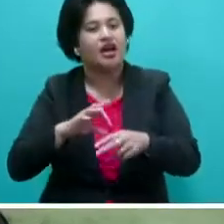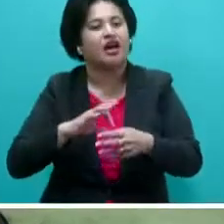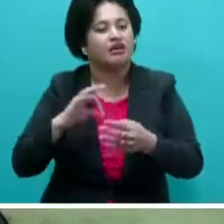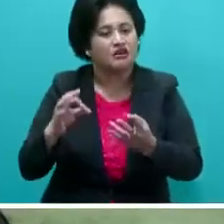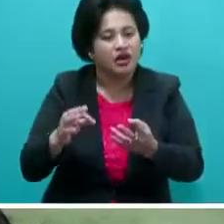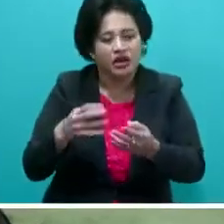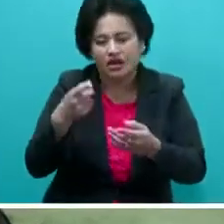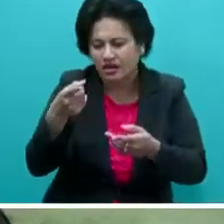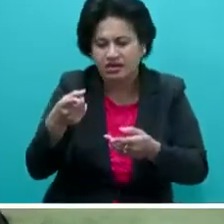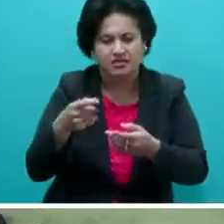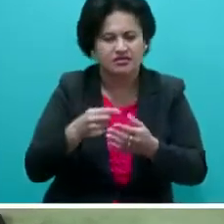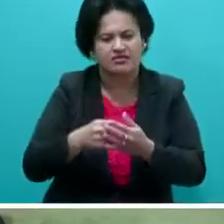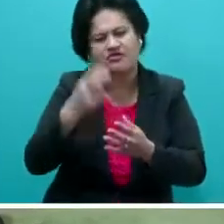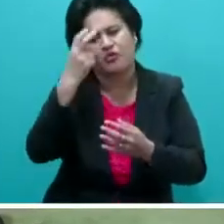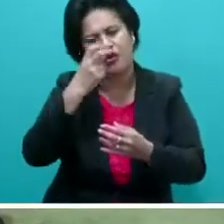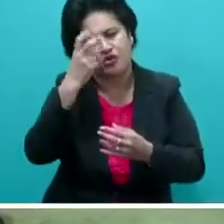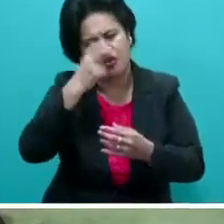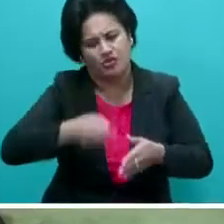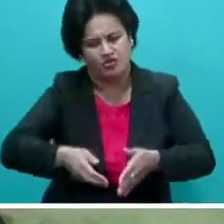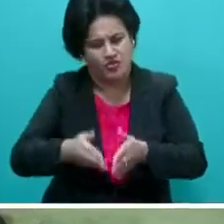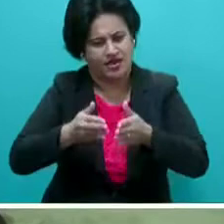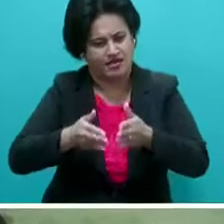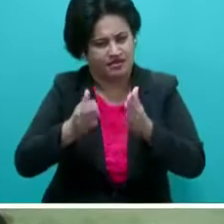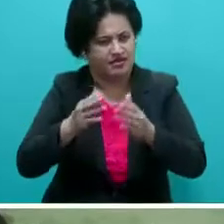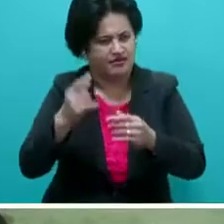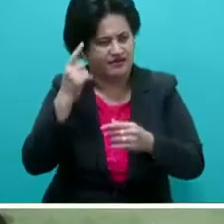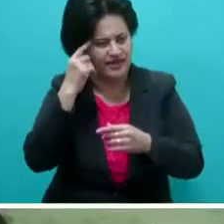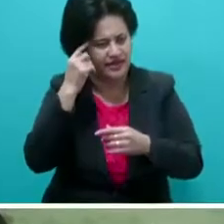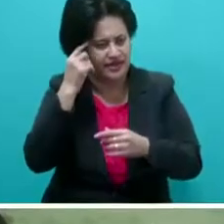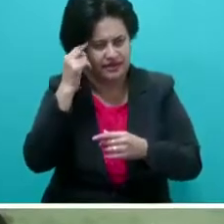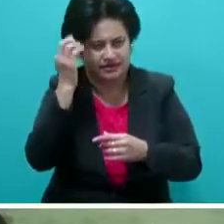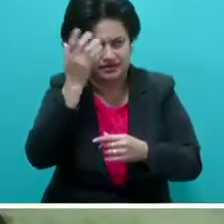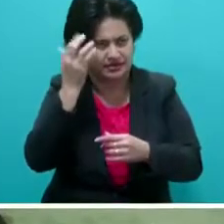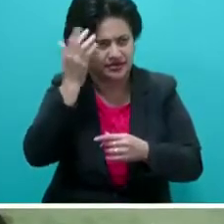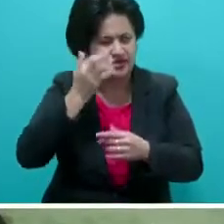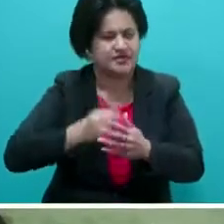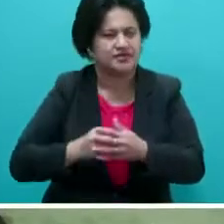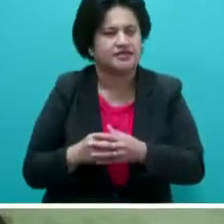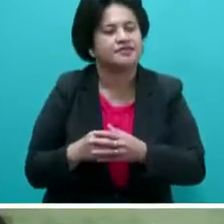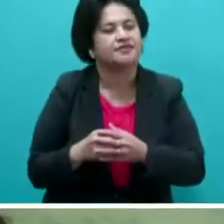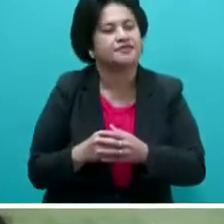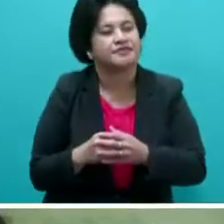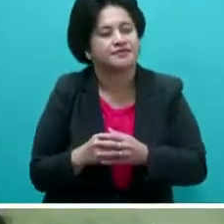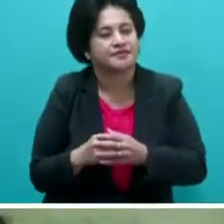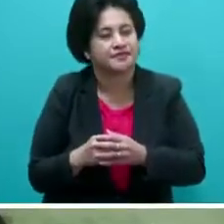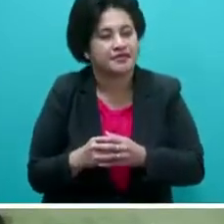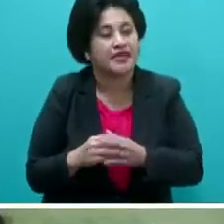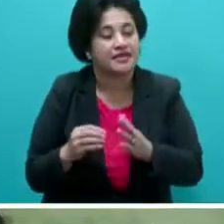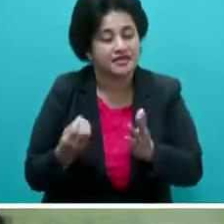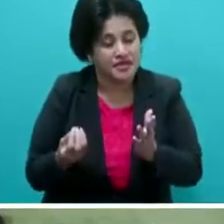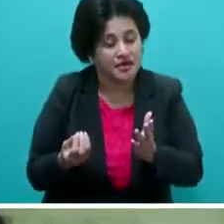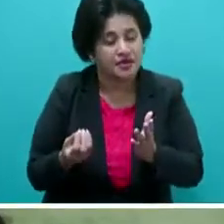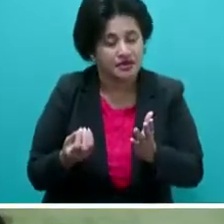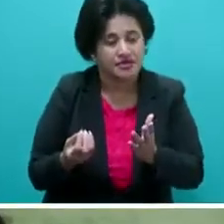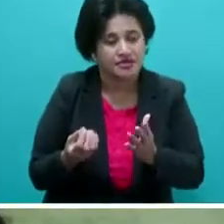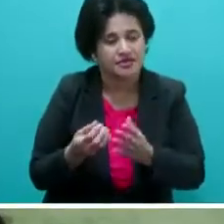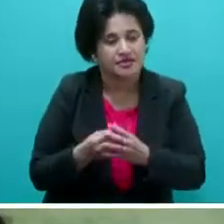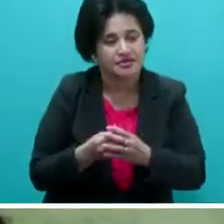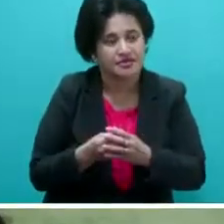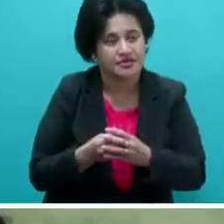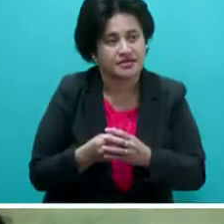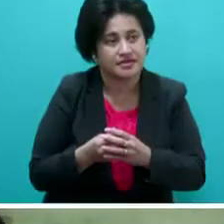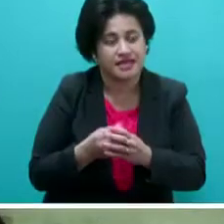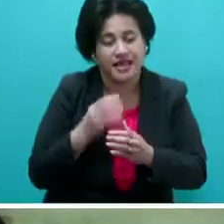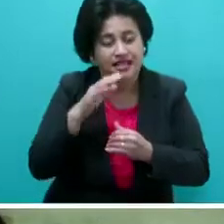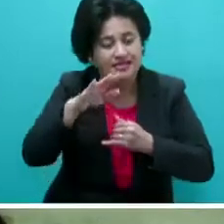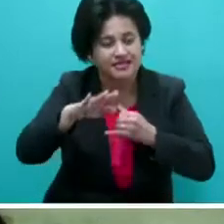that sector and sugarcane, this, that. Of course that is important, Mr. Speaker, sir. Of course, Mr. Speaker, sir. So, Mr. Speaker, sir, last point